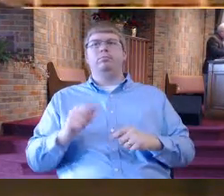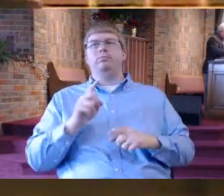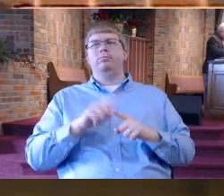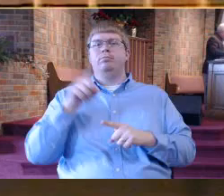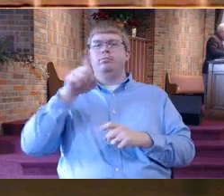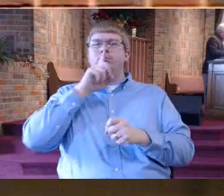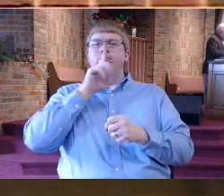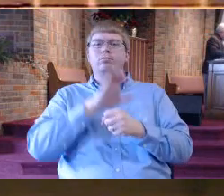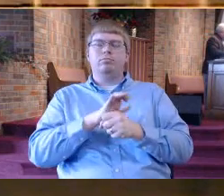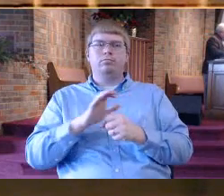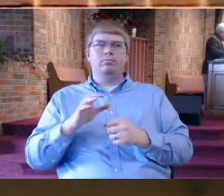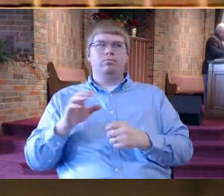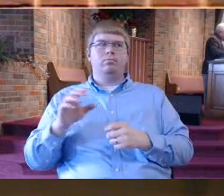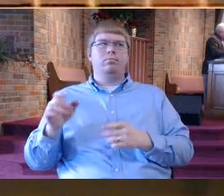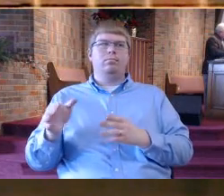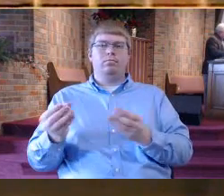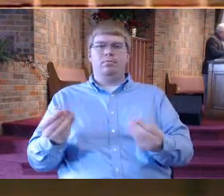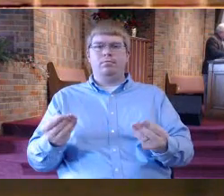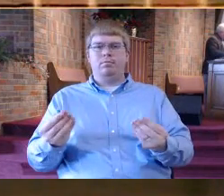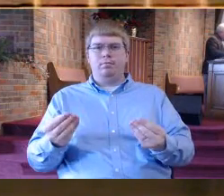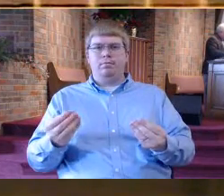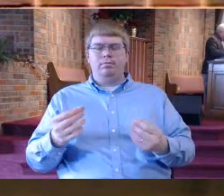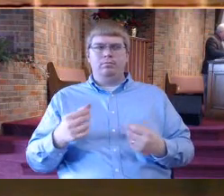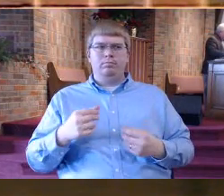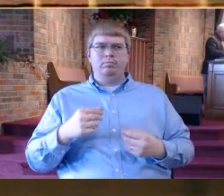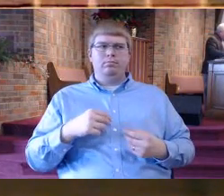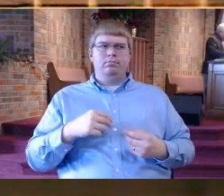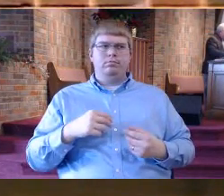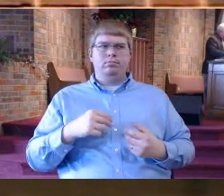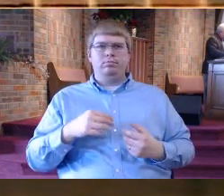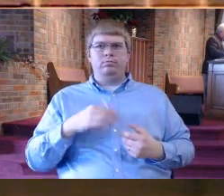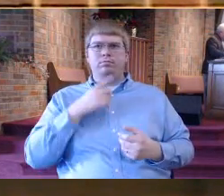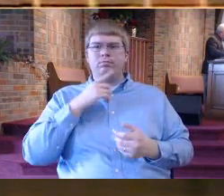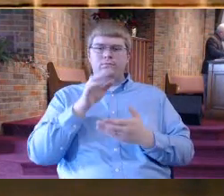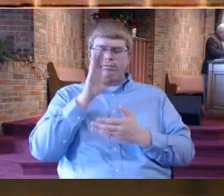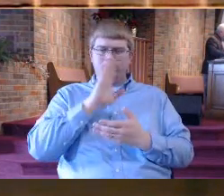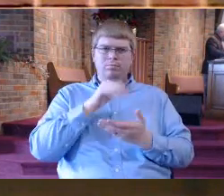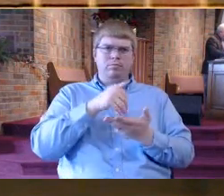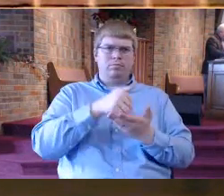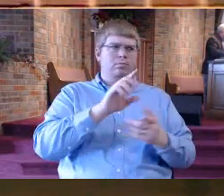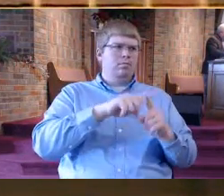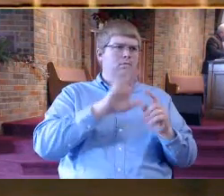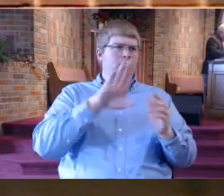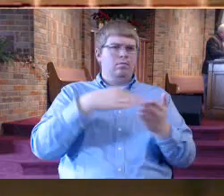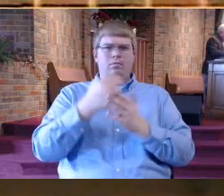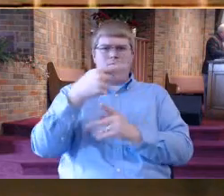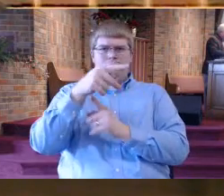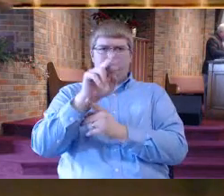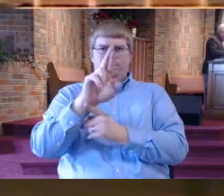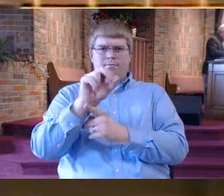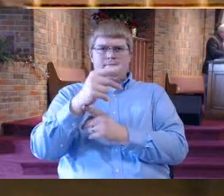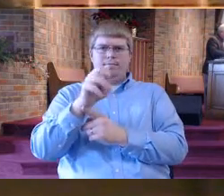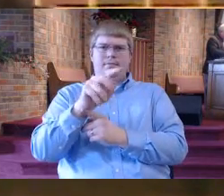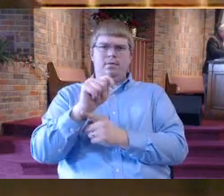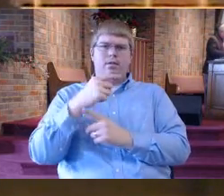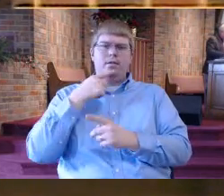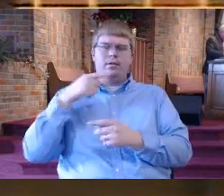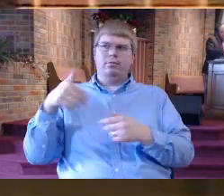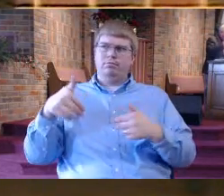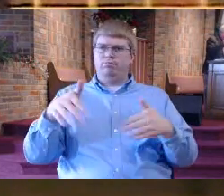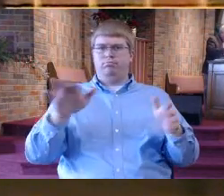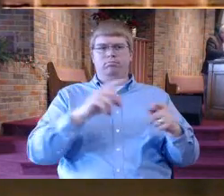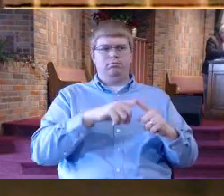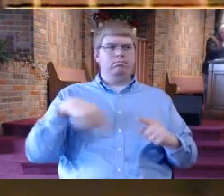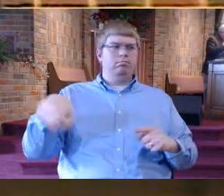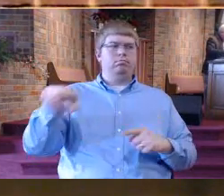prophets. The prophets throughout all of the Old Testament were sent by God. They did not carry themselves, but